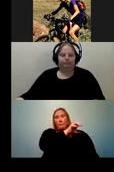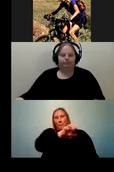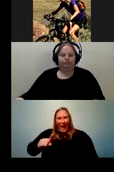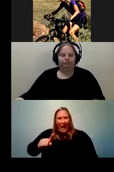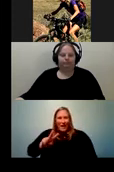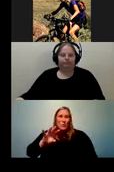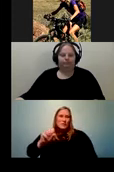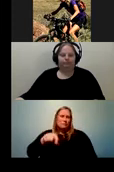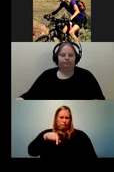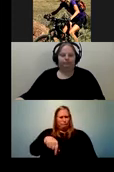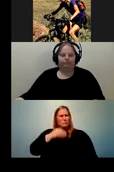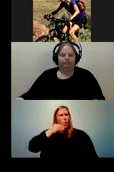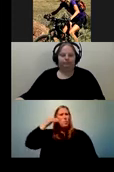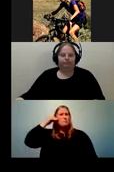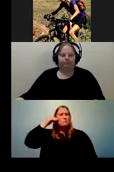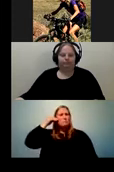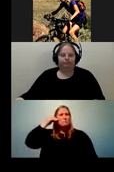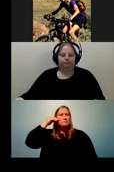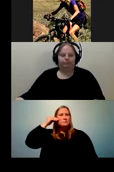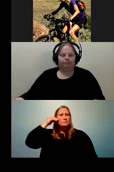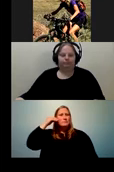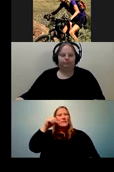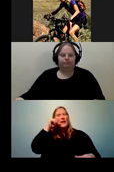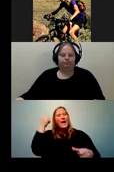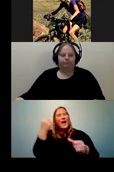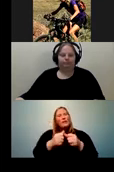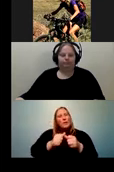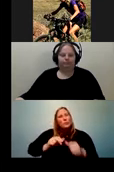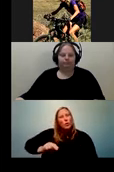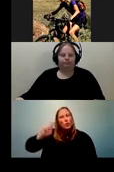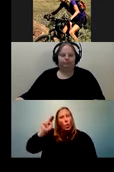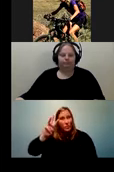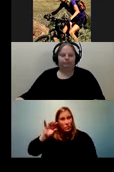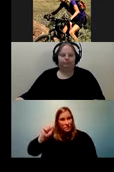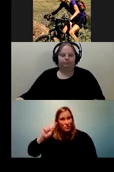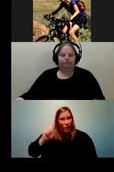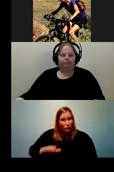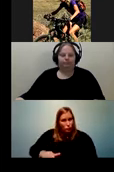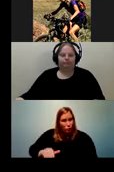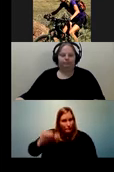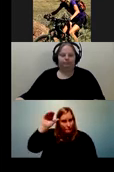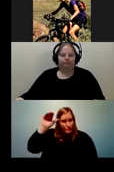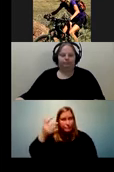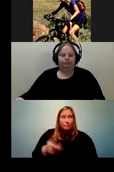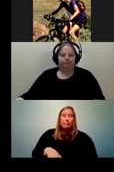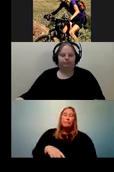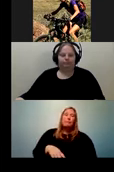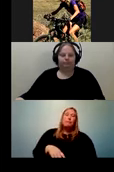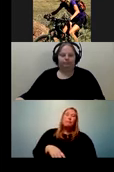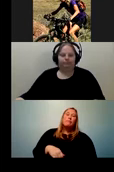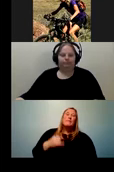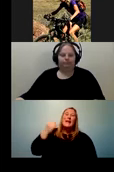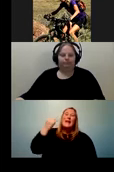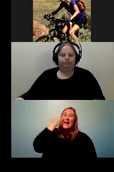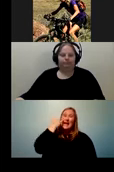right? And I remember growing up in northern Wisconsin, you know, I was raised at if somebody